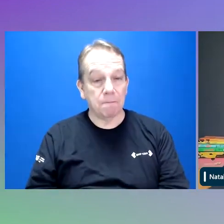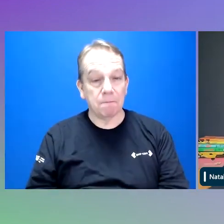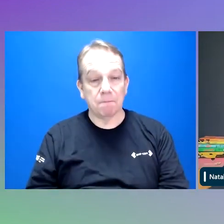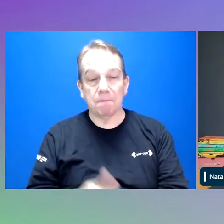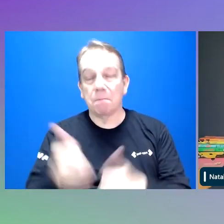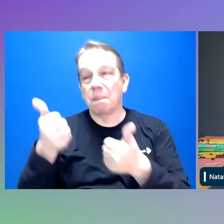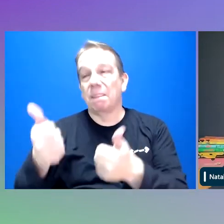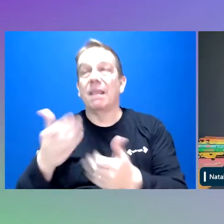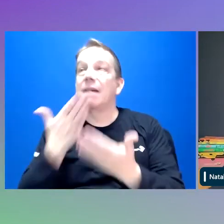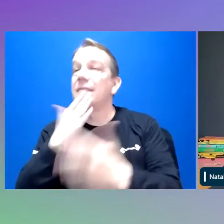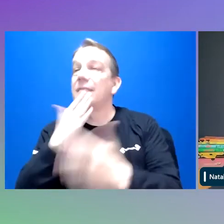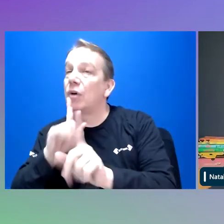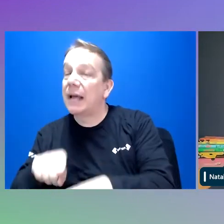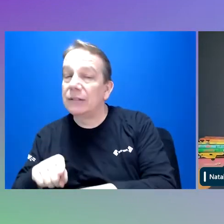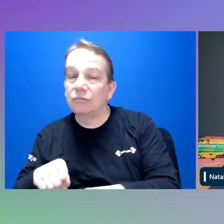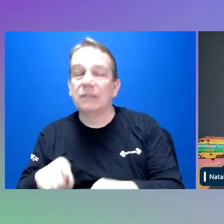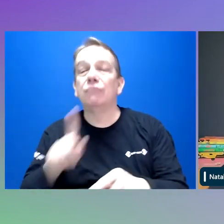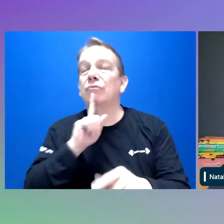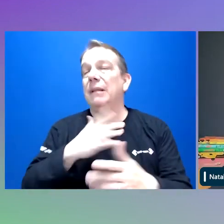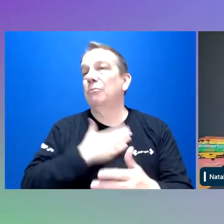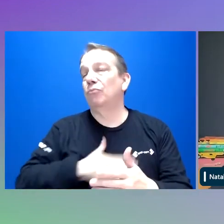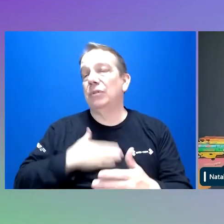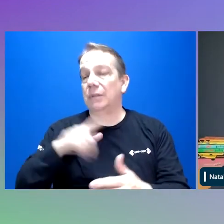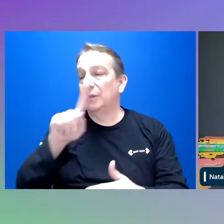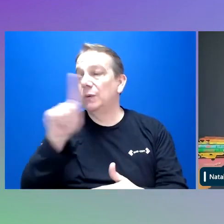Thank you for answering that. Right. Thank you so much, Zoe. That was an awesome session.